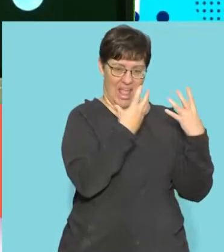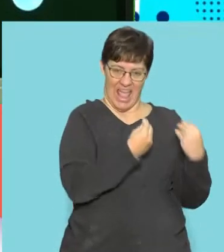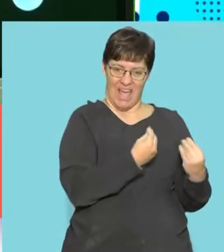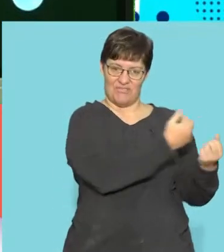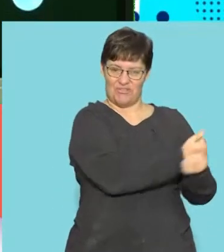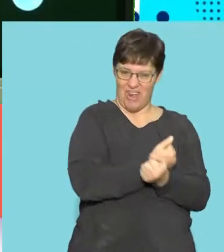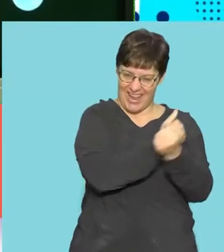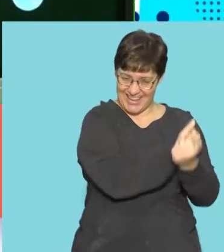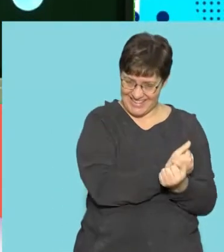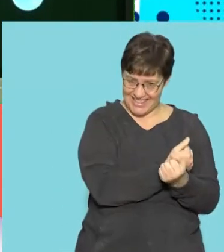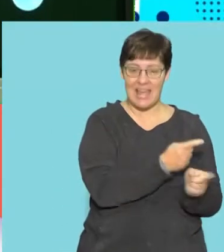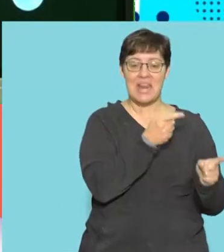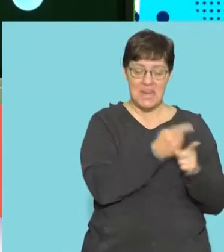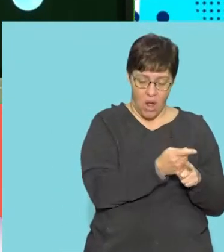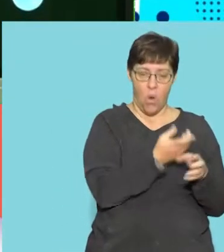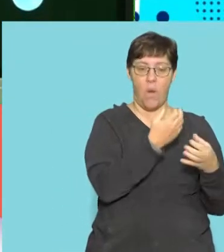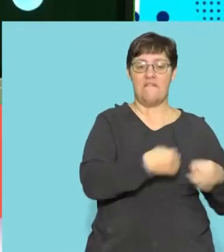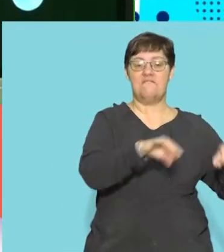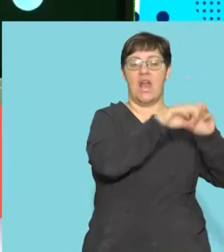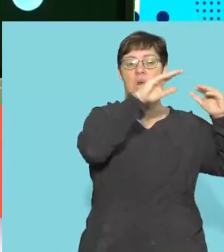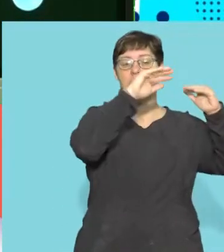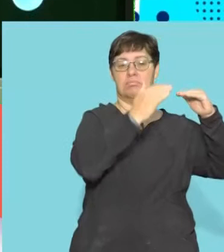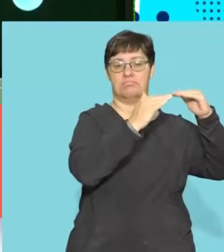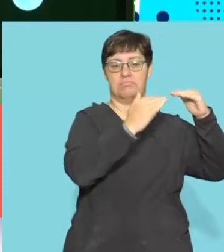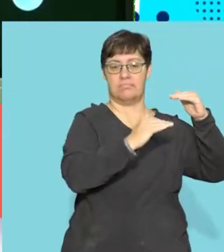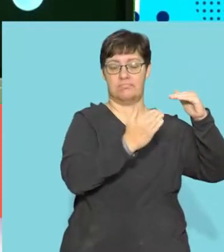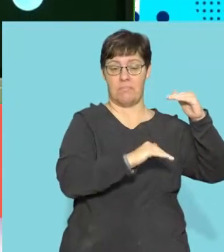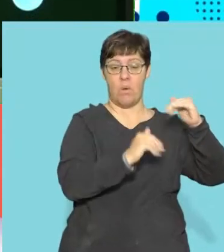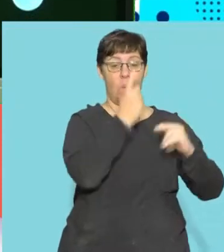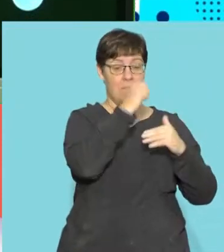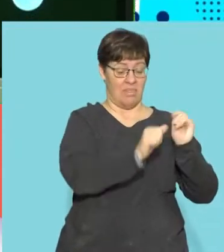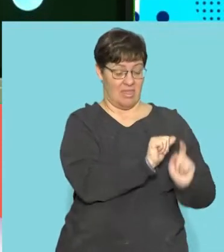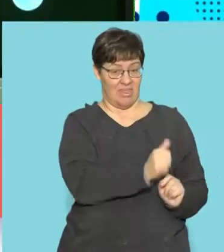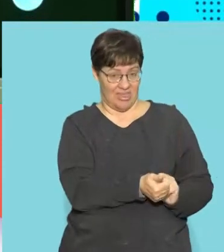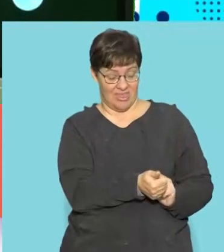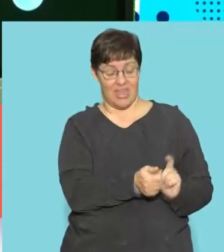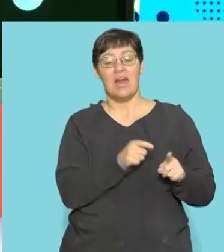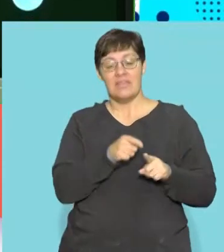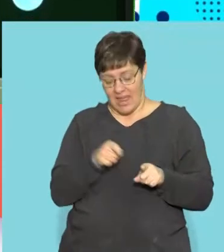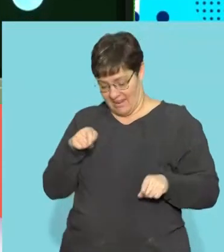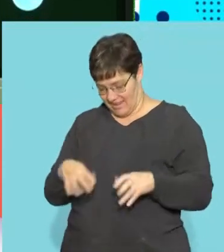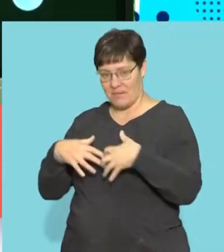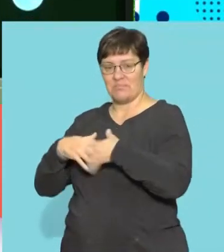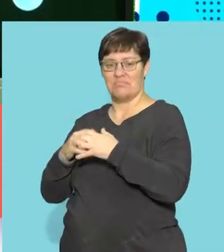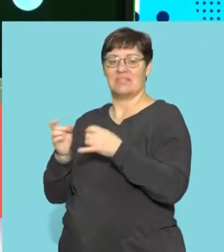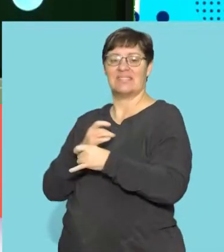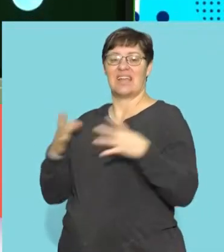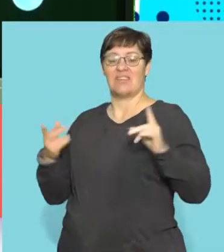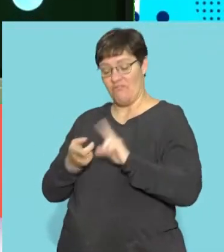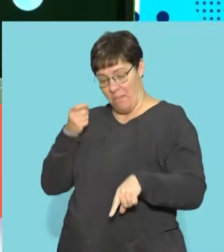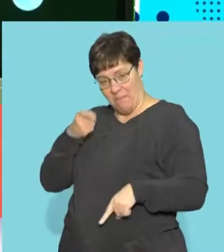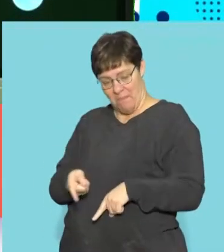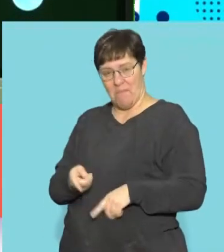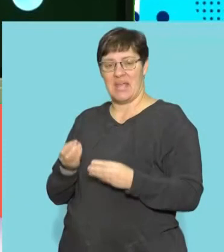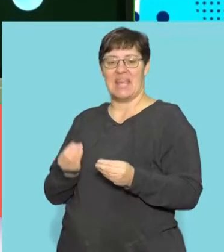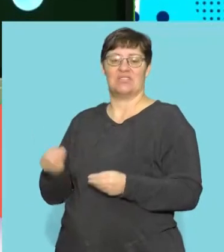truck. That's when it starts losing value, and that's when the bank will then give me the interest, right? So they will give me the interest from